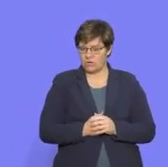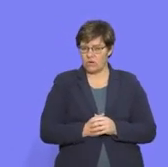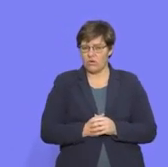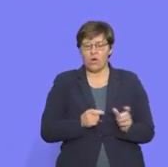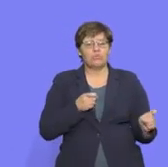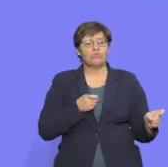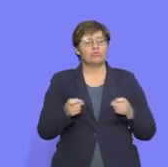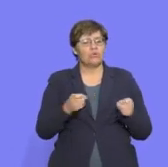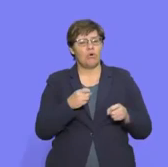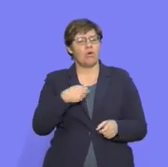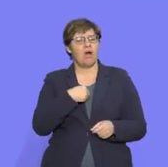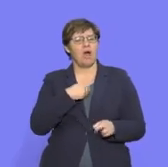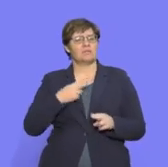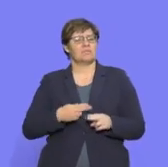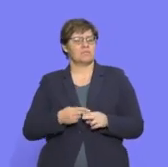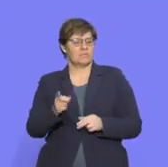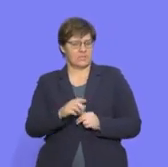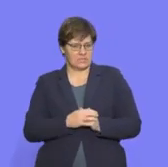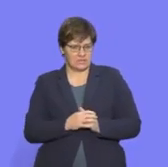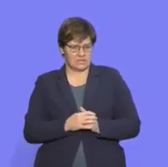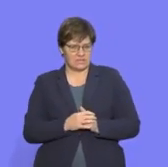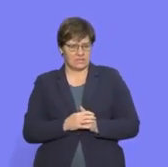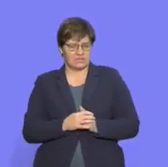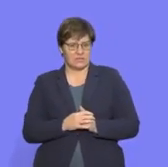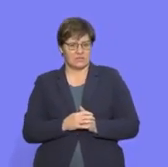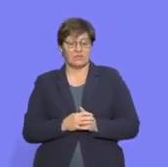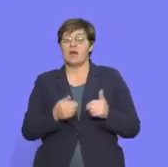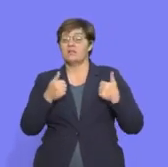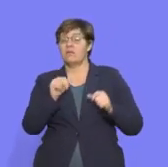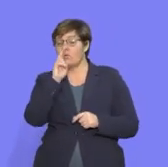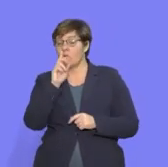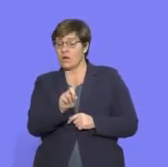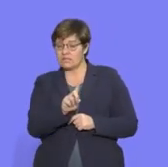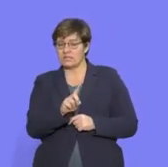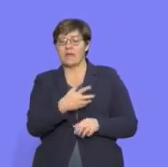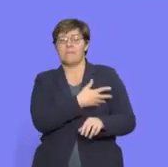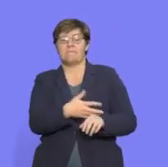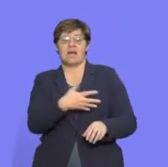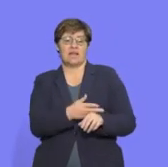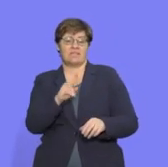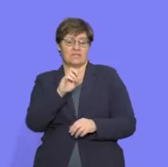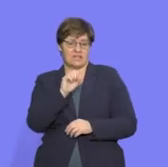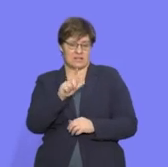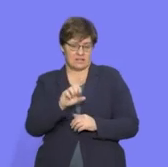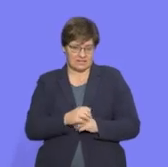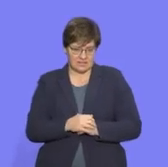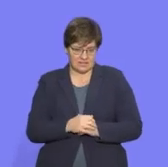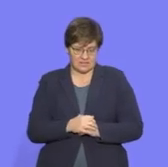what controls the heartbeats. And the next thing we're going to look at is going to look at the blood